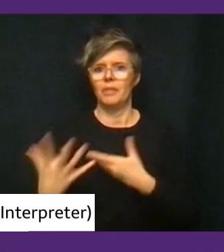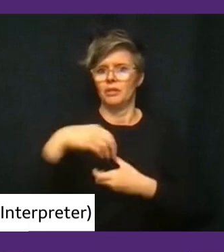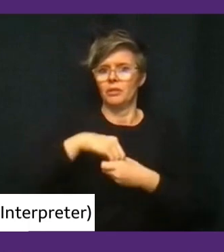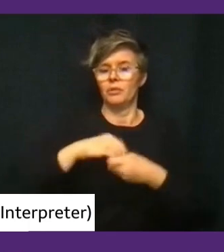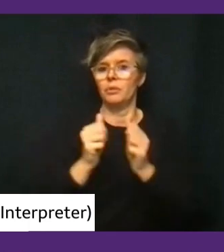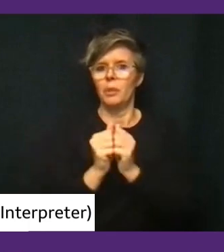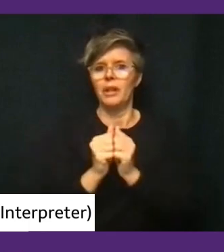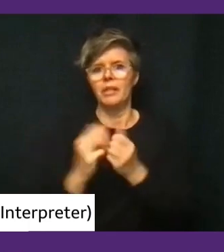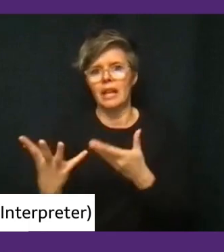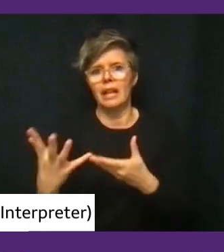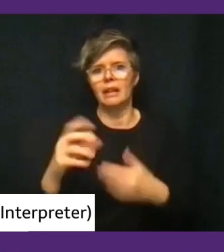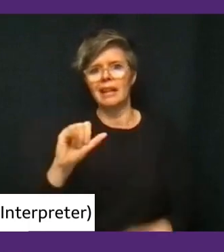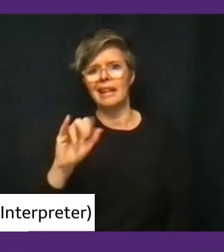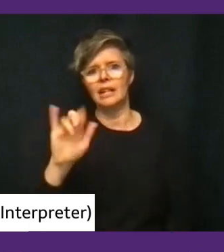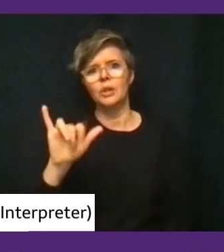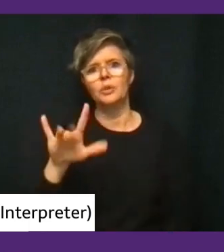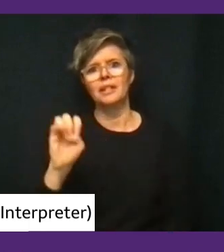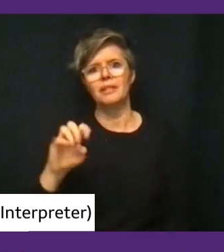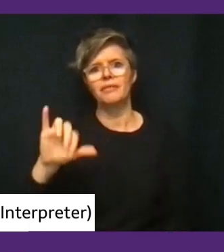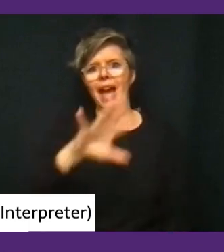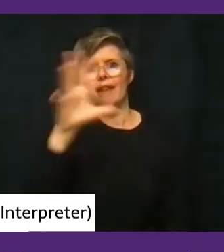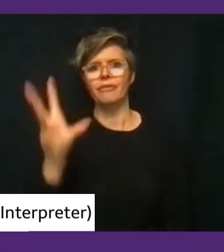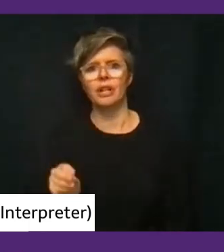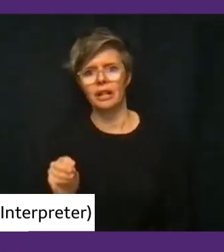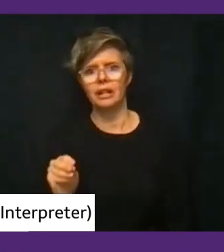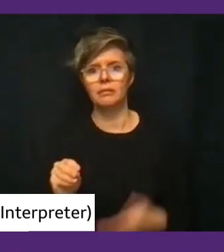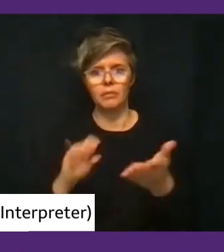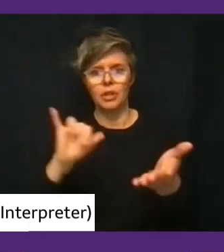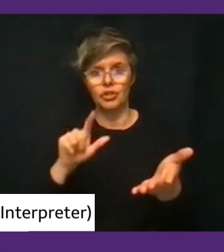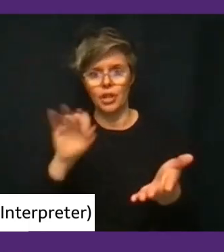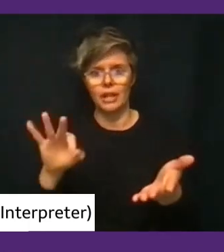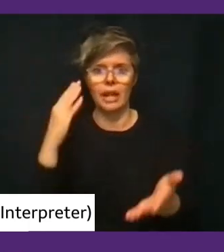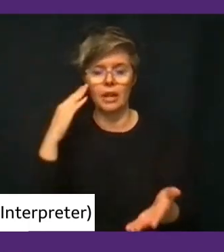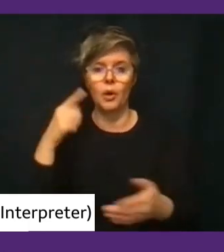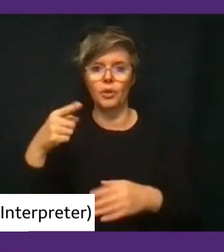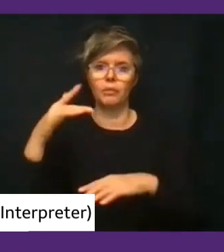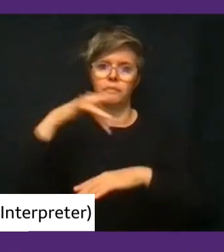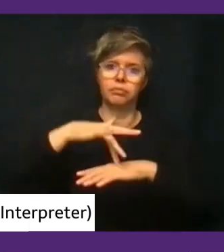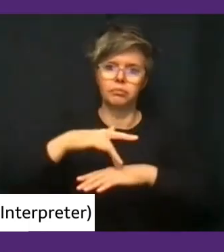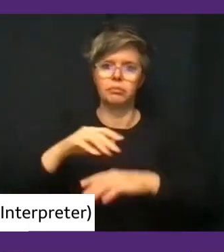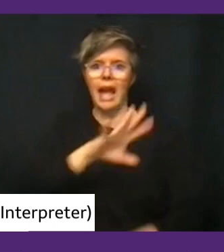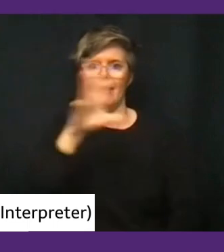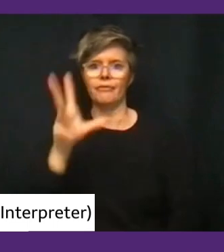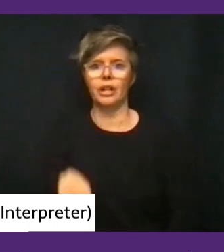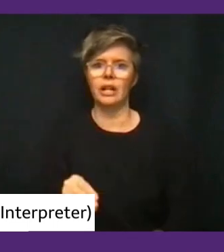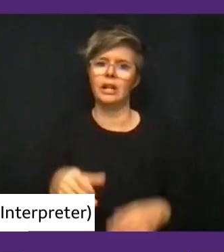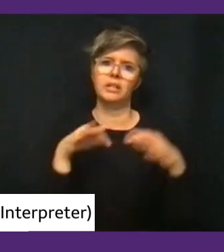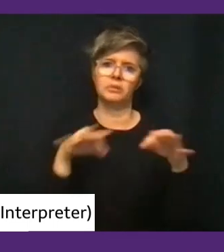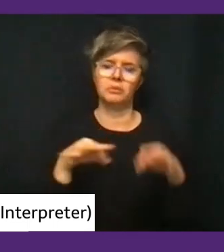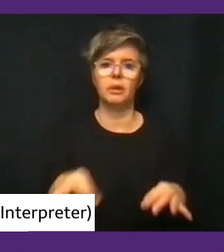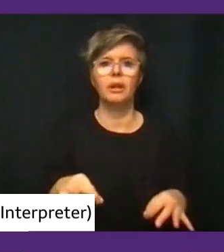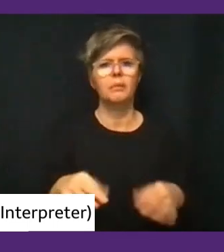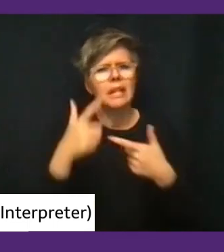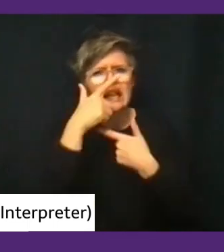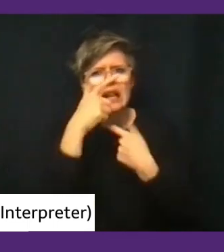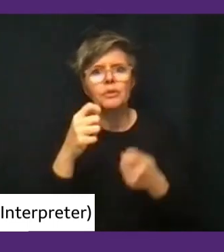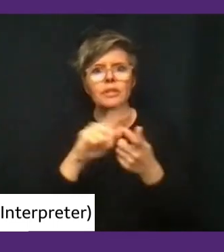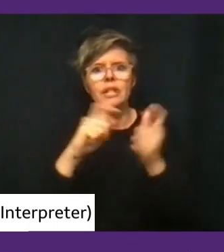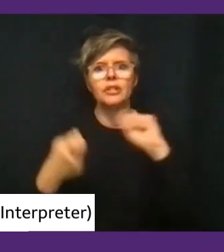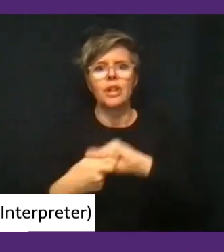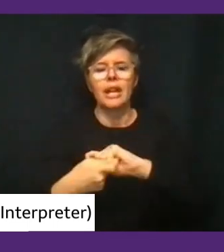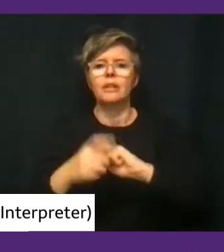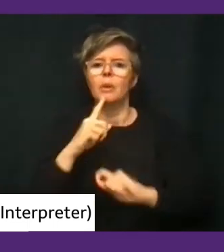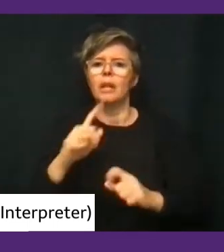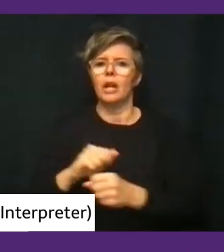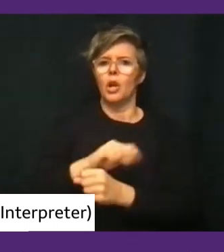that you spoke there. I know that it's an interesting change, I think, over the last couple of years. That was held up because of the pandemic, actually.